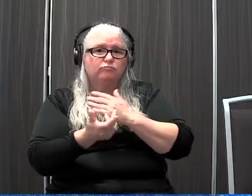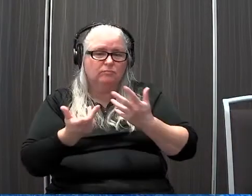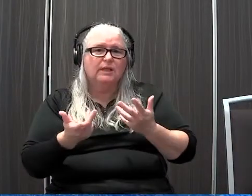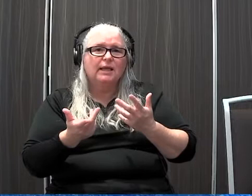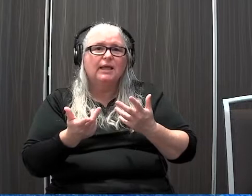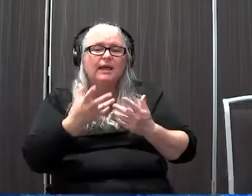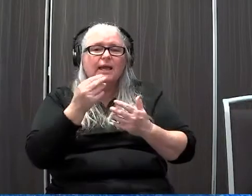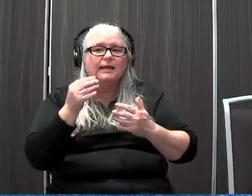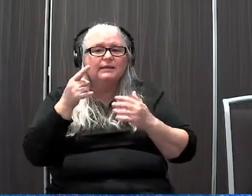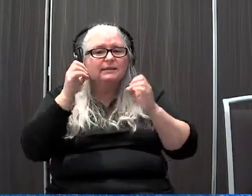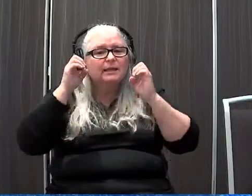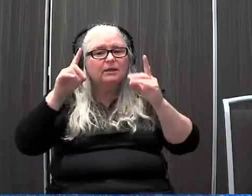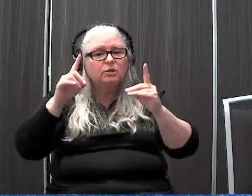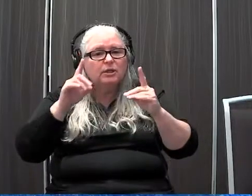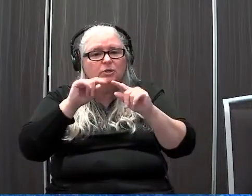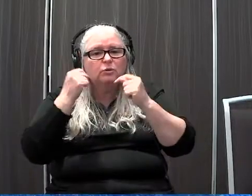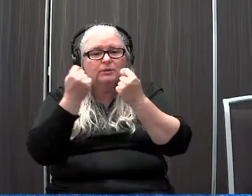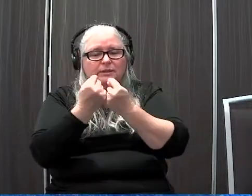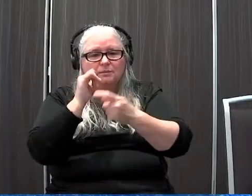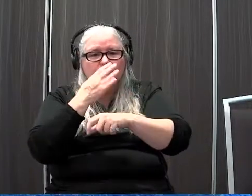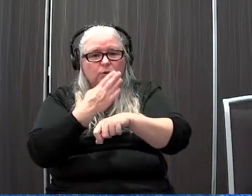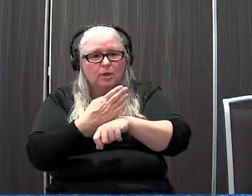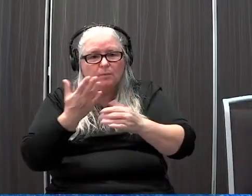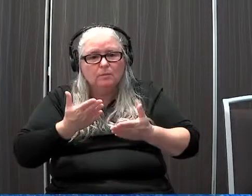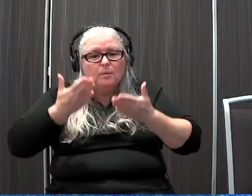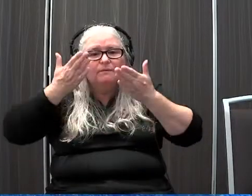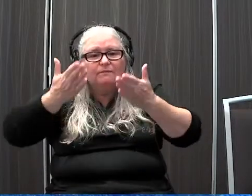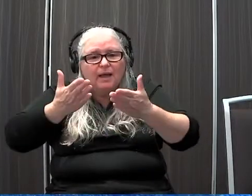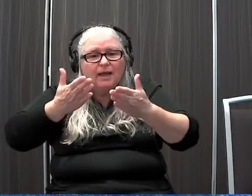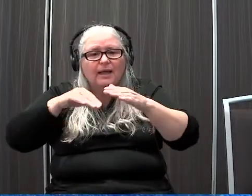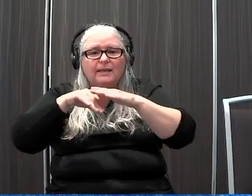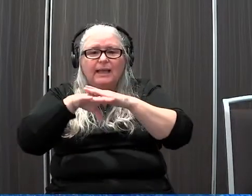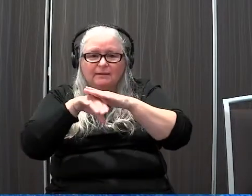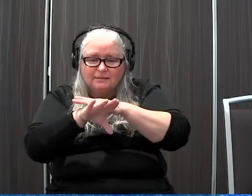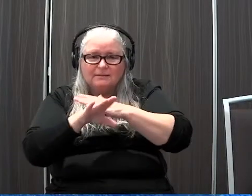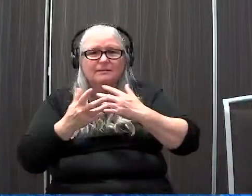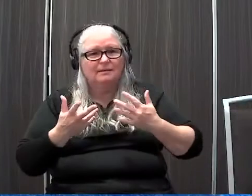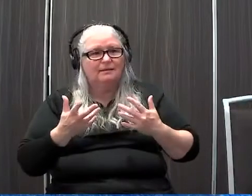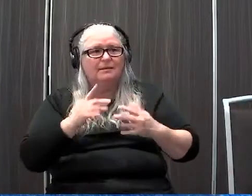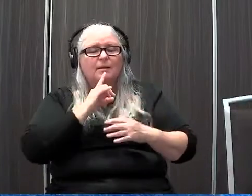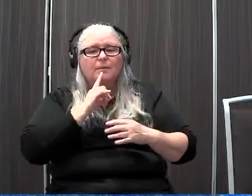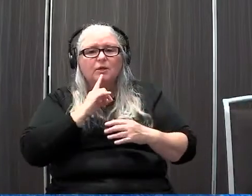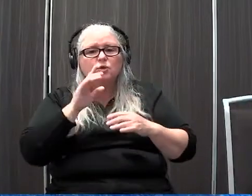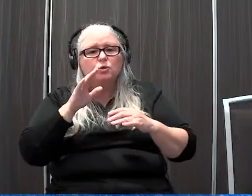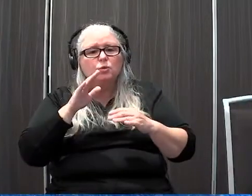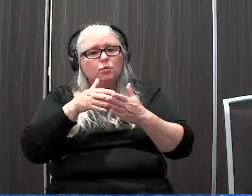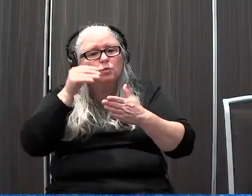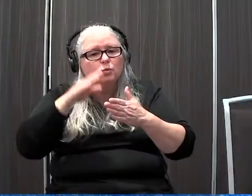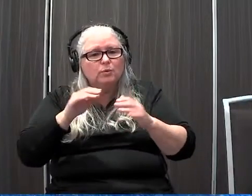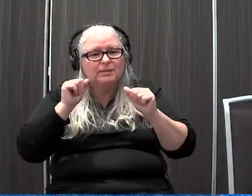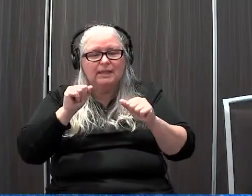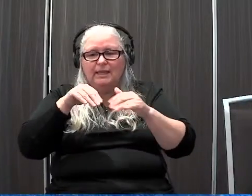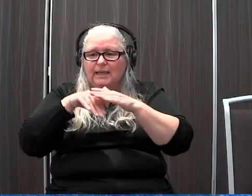team's job to provide access and to make sure that these students are able to access the curriculum and access